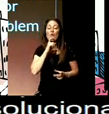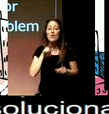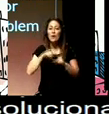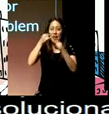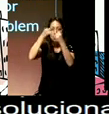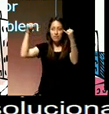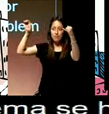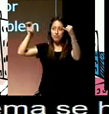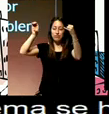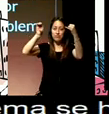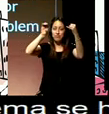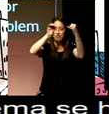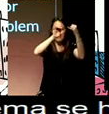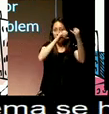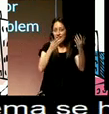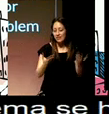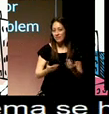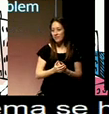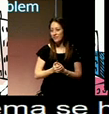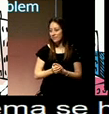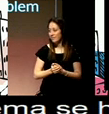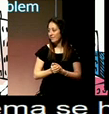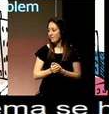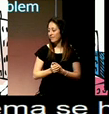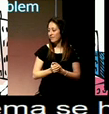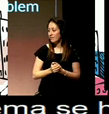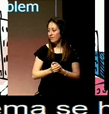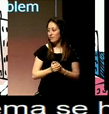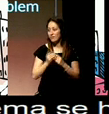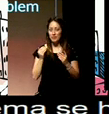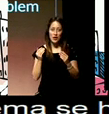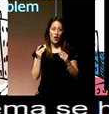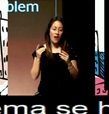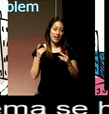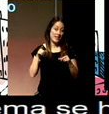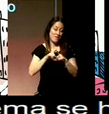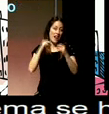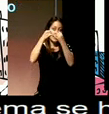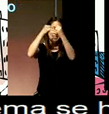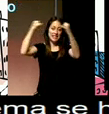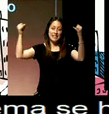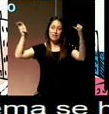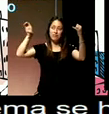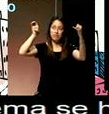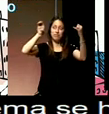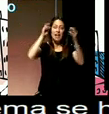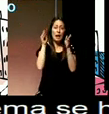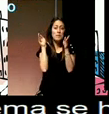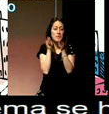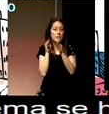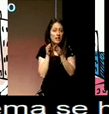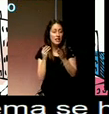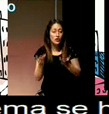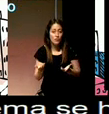built, but it is low and too small and an element that upsets the original project.